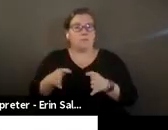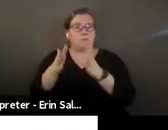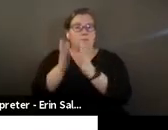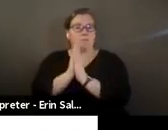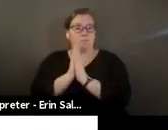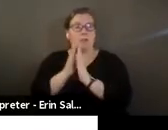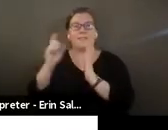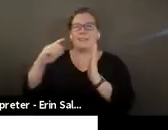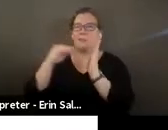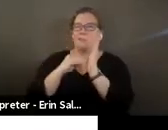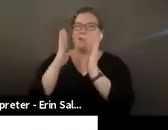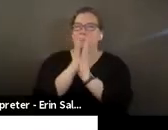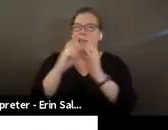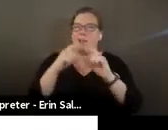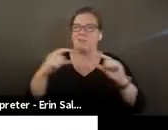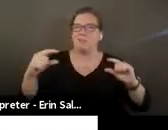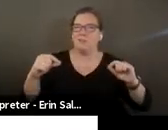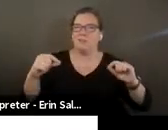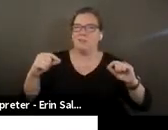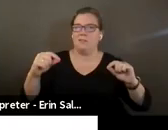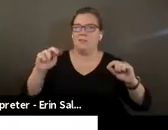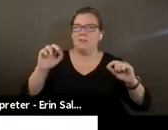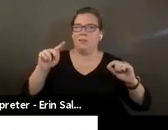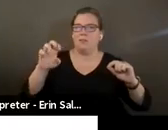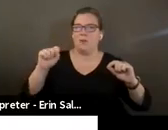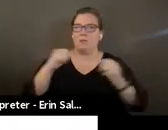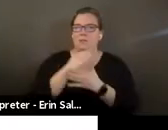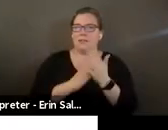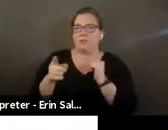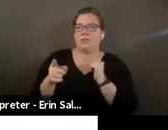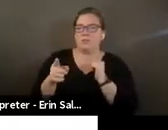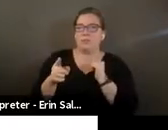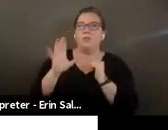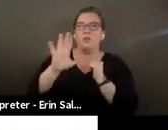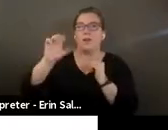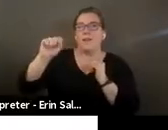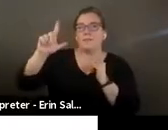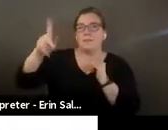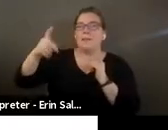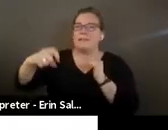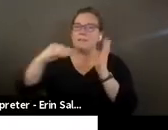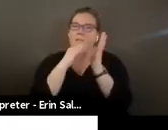write that in the certifier notes section at the bottom of the application.